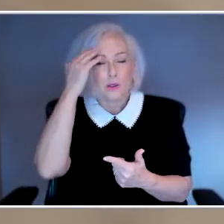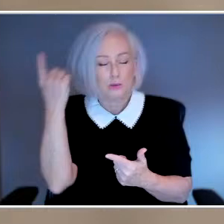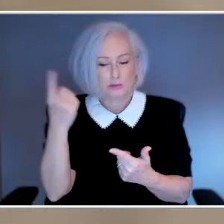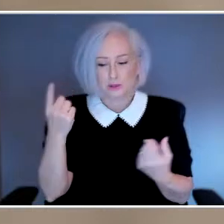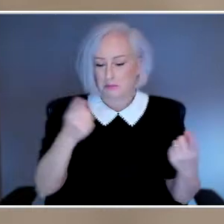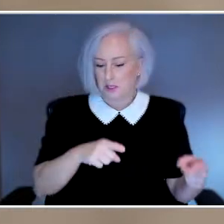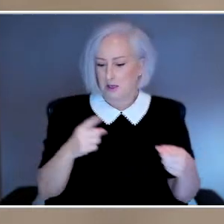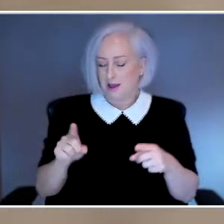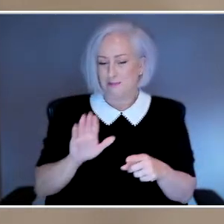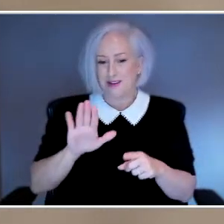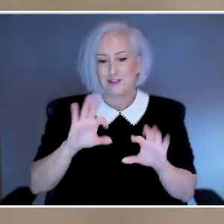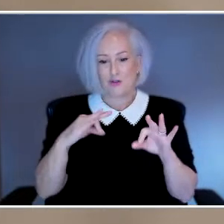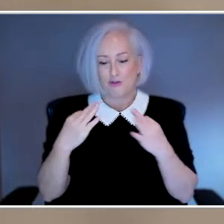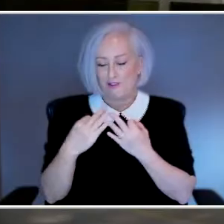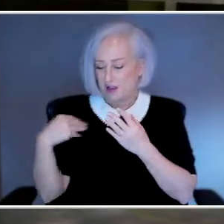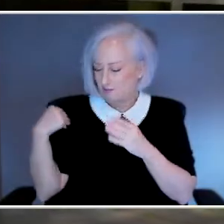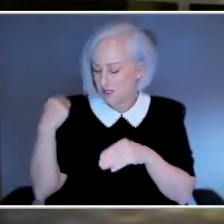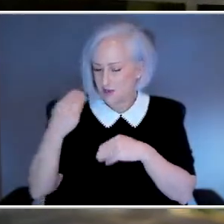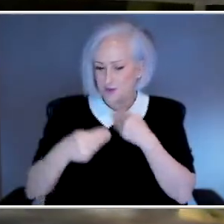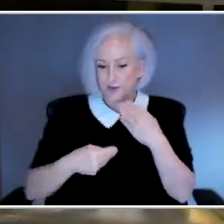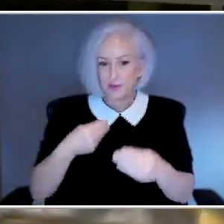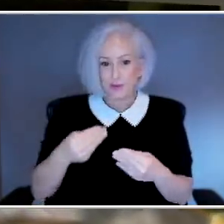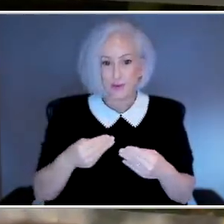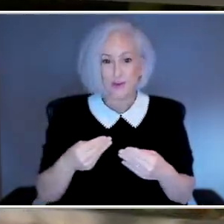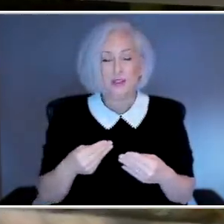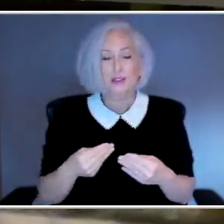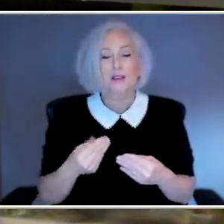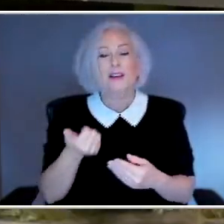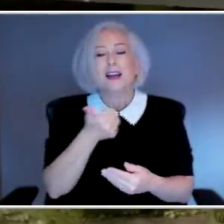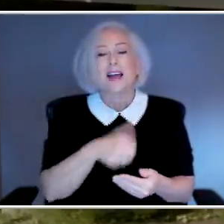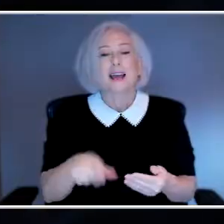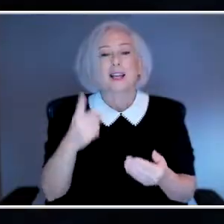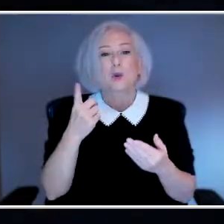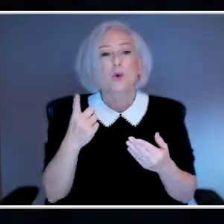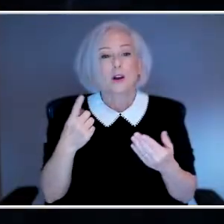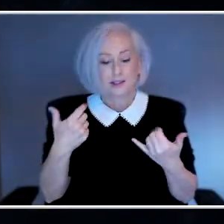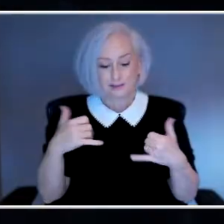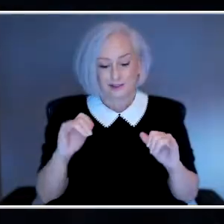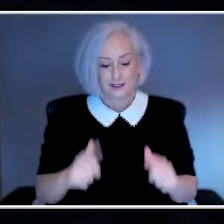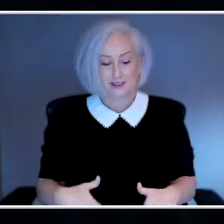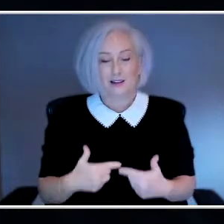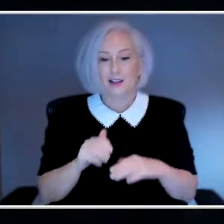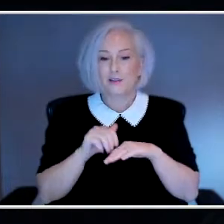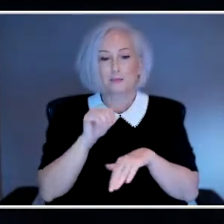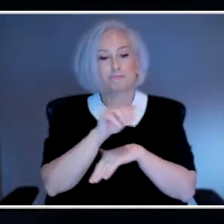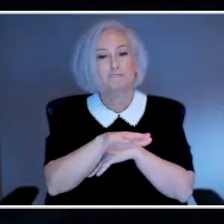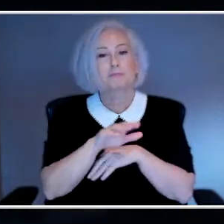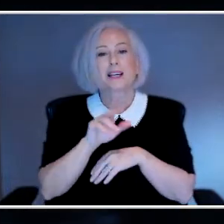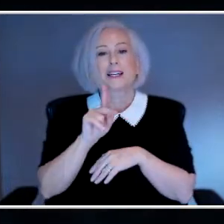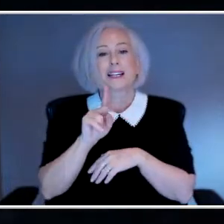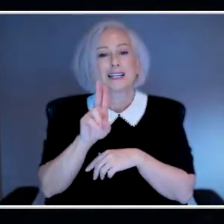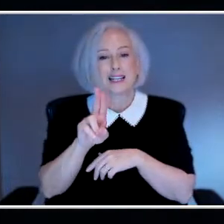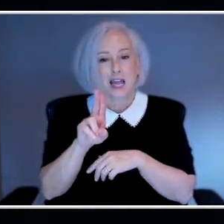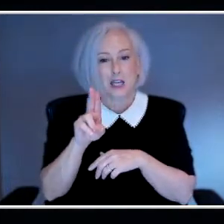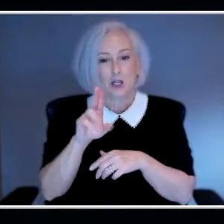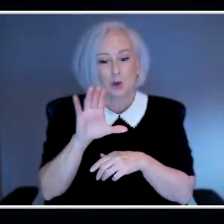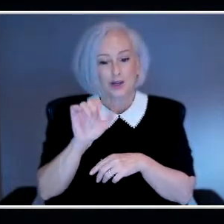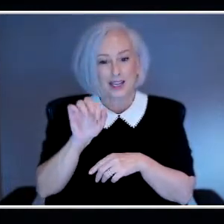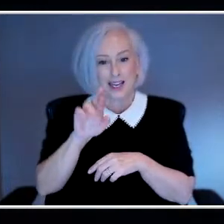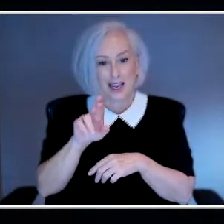They sent surviving family members to the University of Kansas Cancer Center, where doctors discovered they shared a